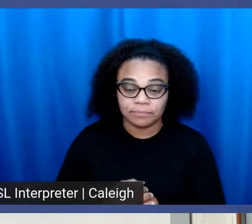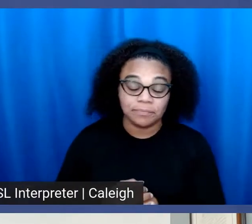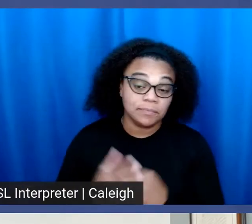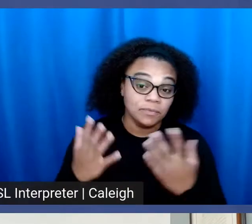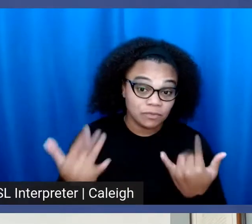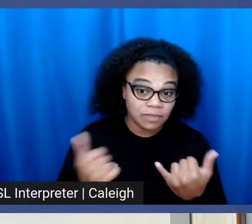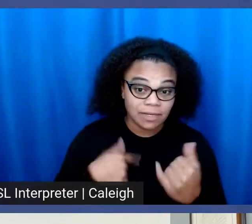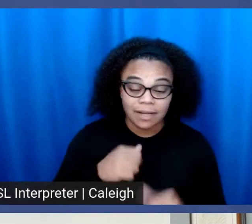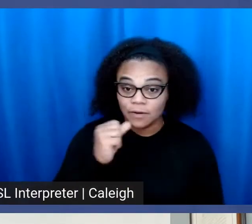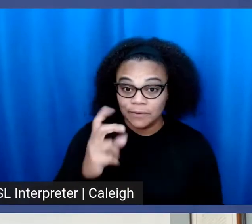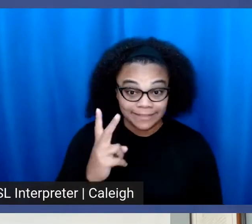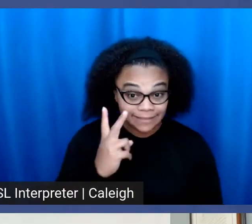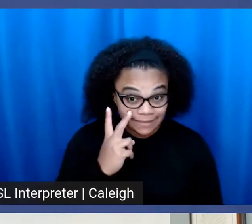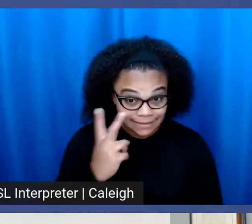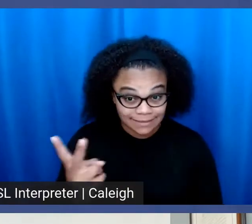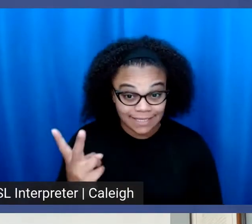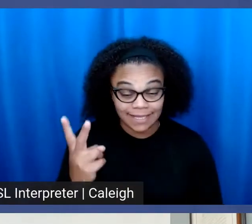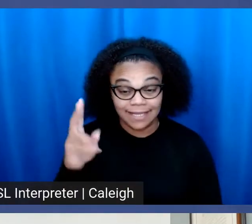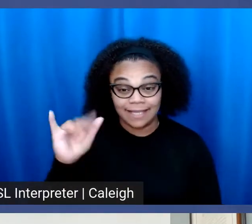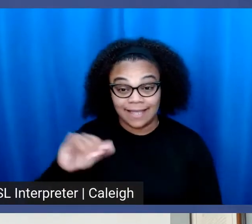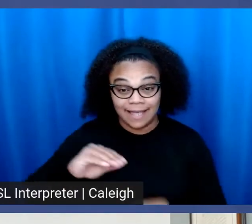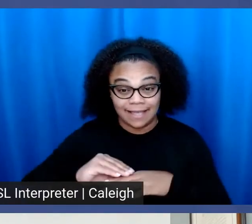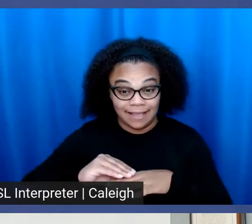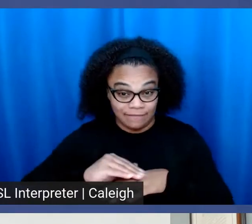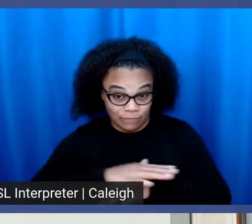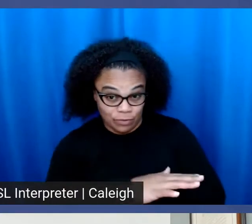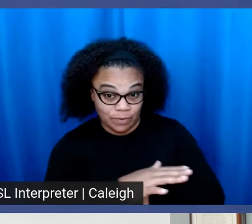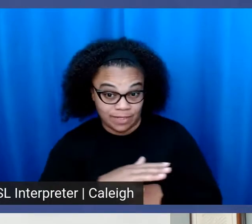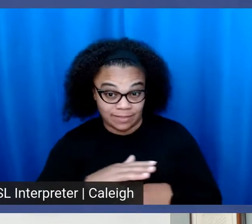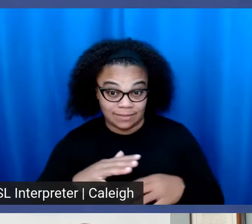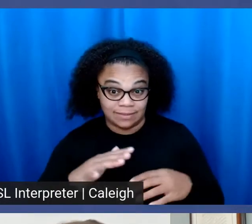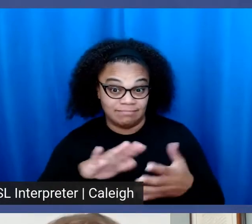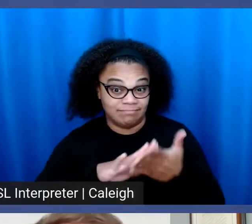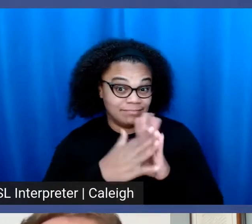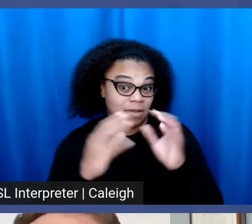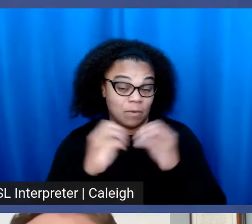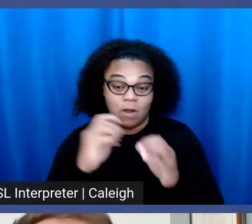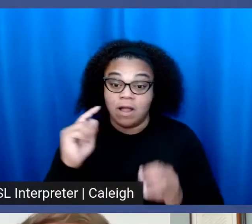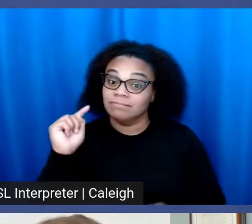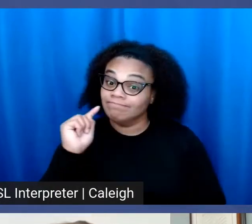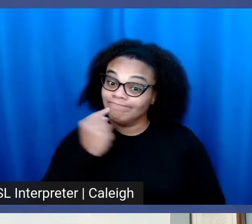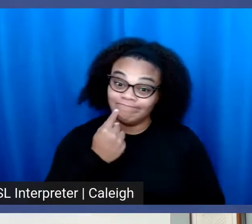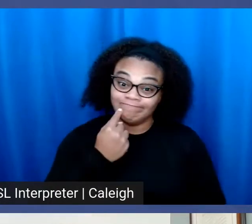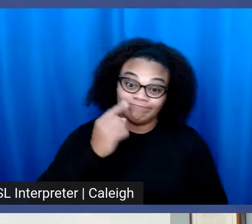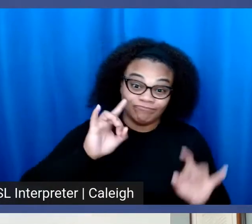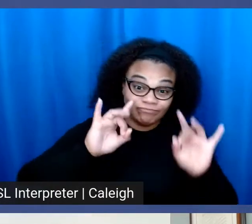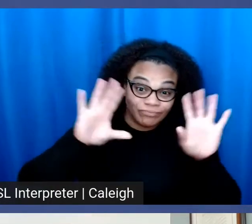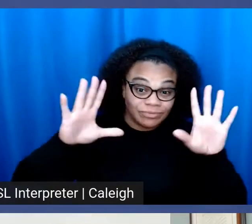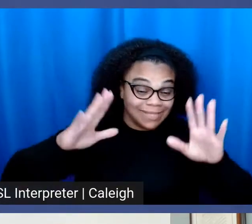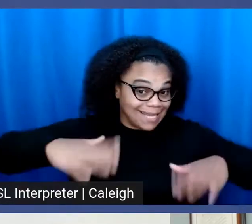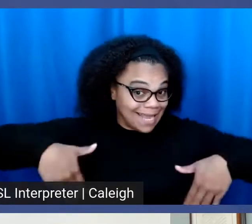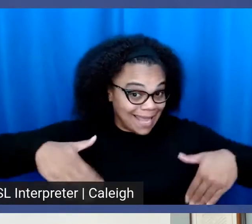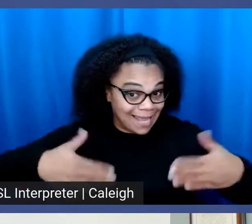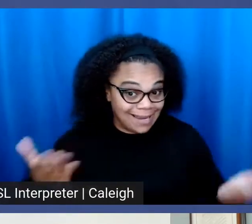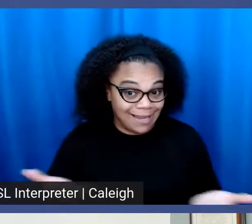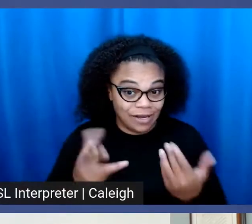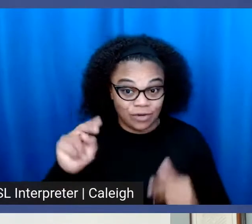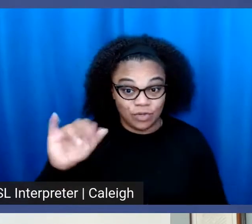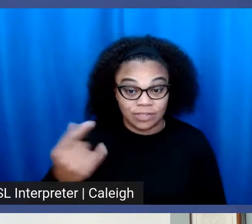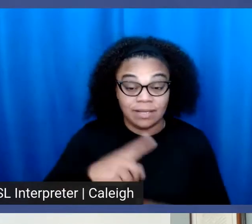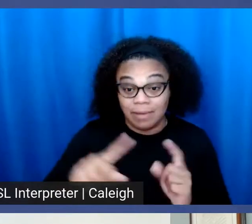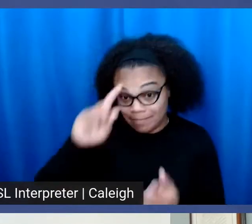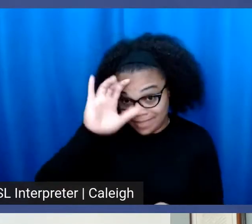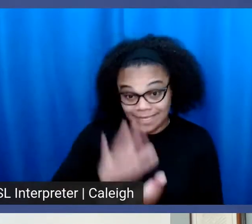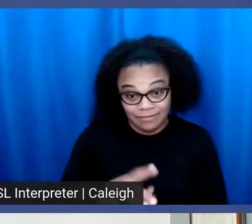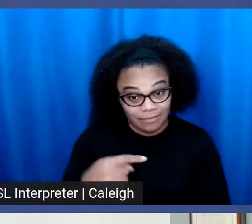seeing that influence to that extreme yet here in New Jersey, but believe you me, our viewers in Texas